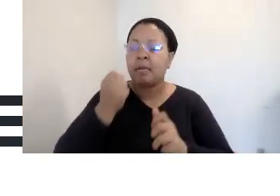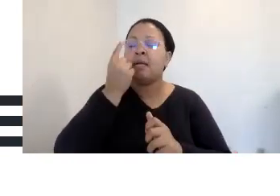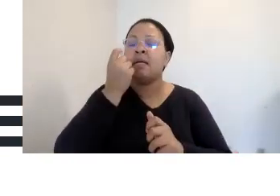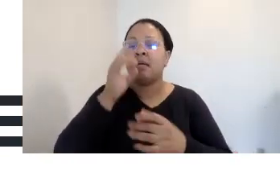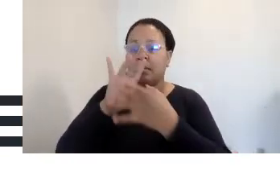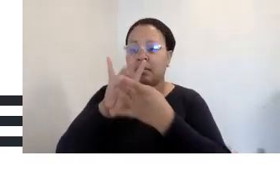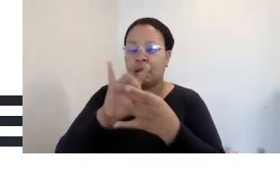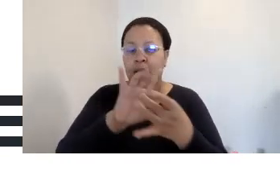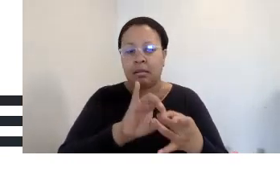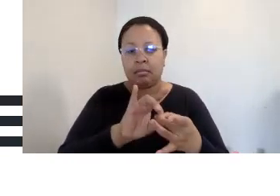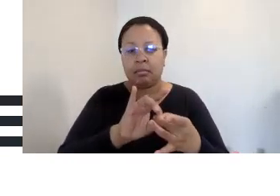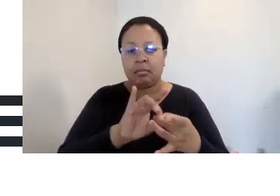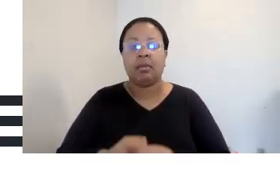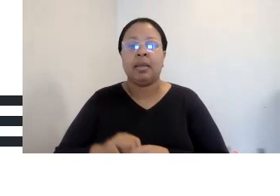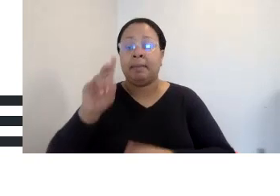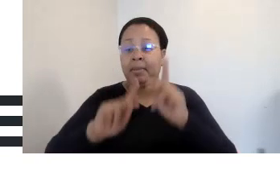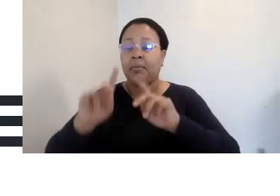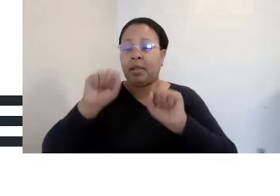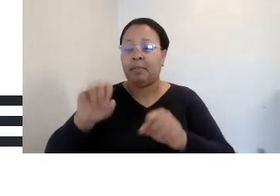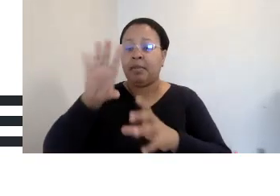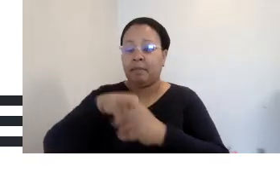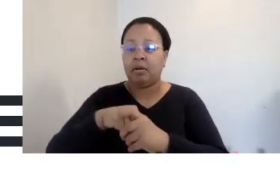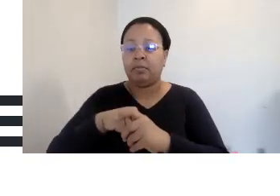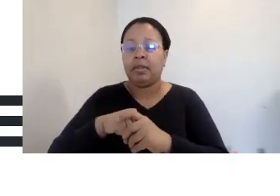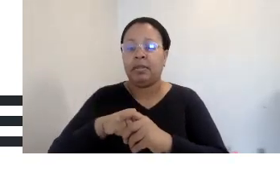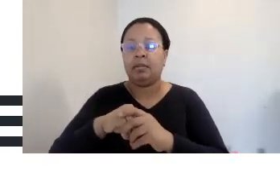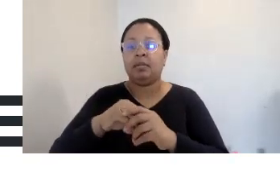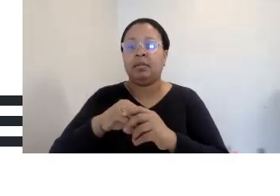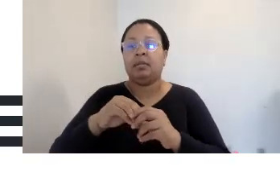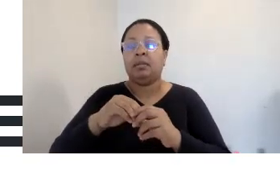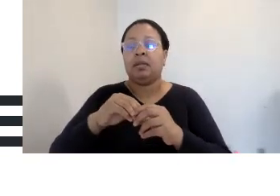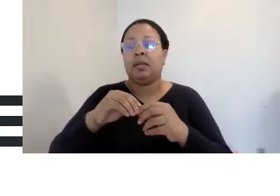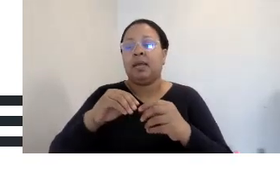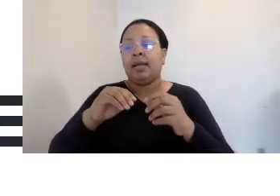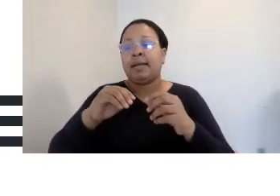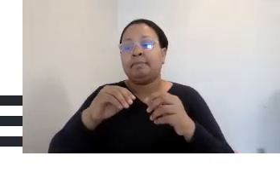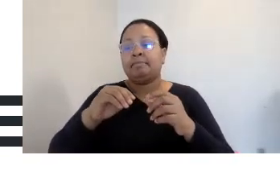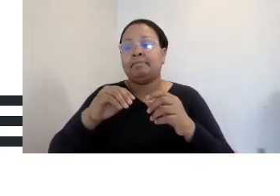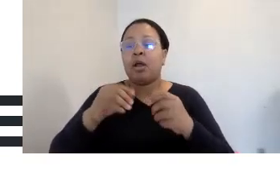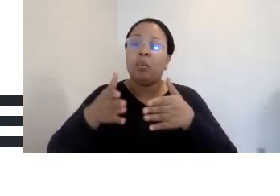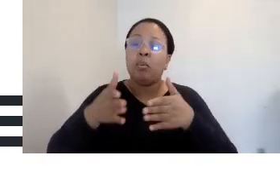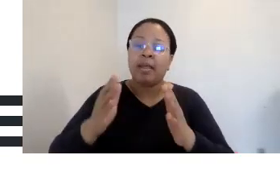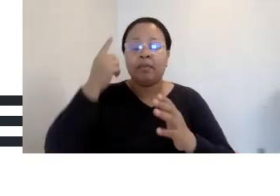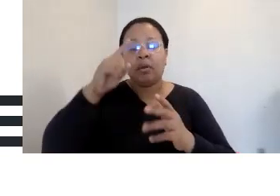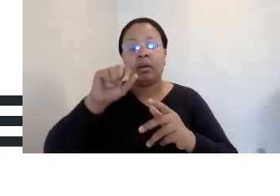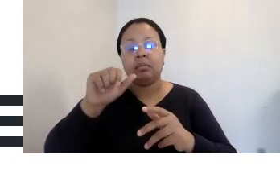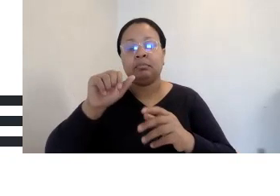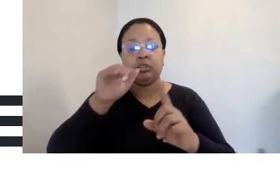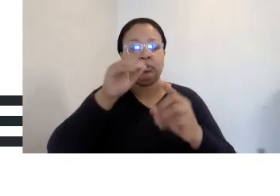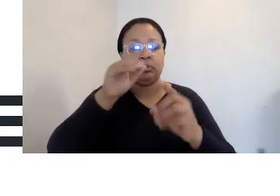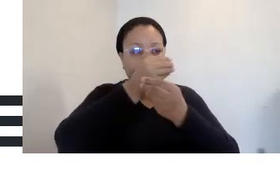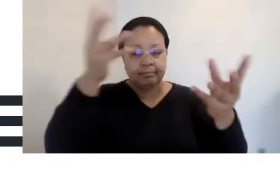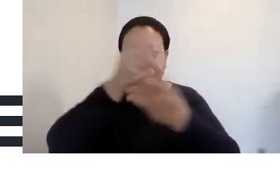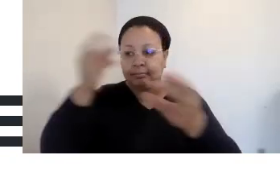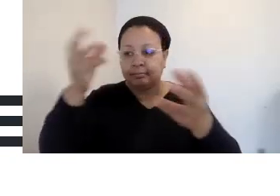People can participate in an awareness campaign, and boosting campaign from home and aid in the visibility of your